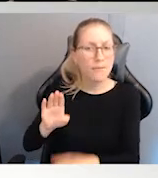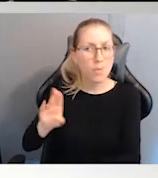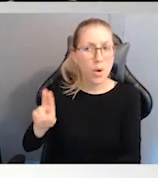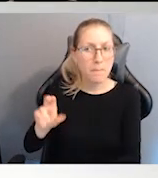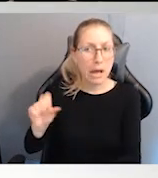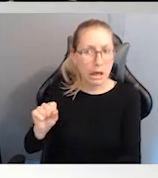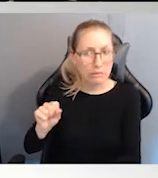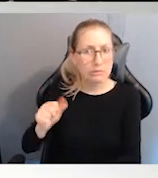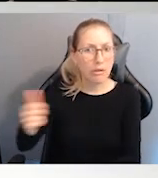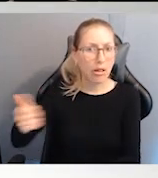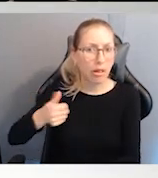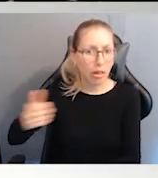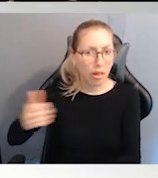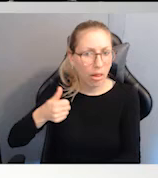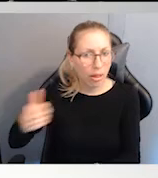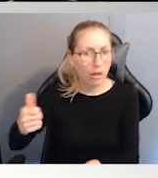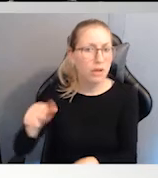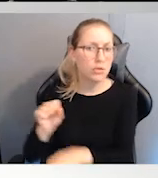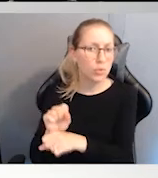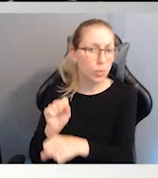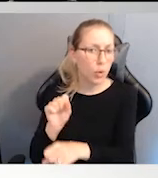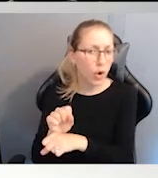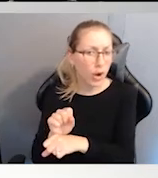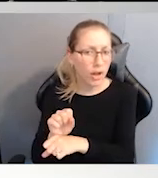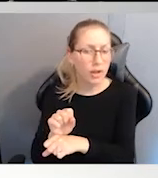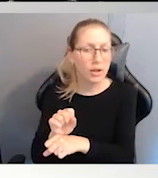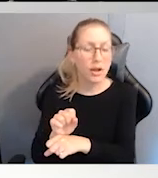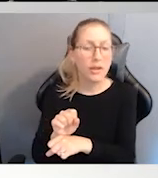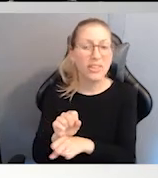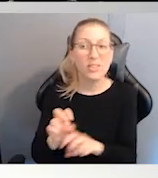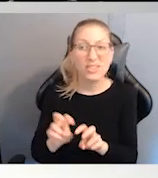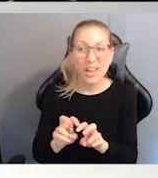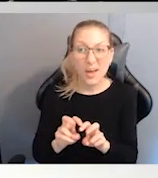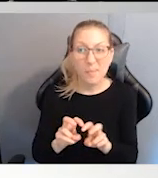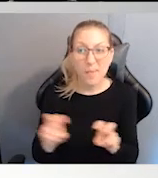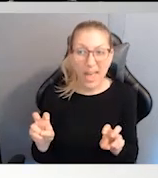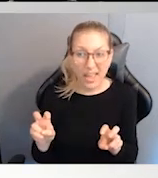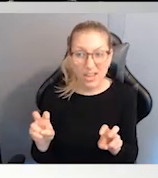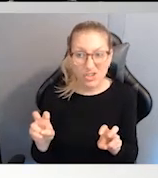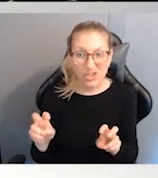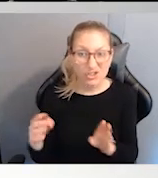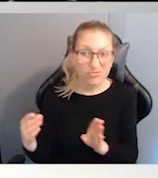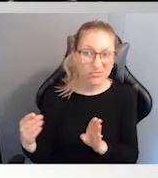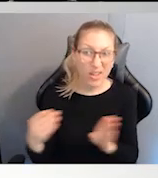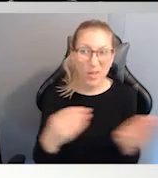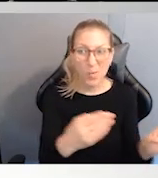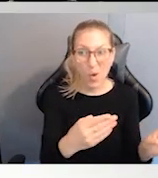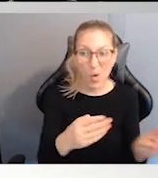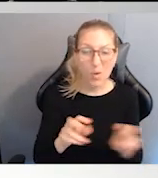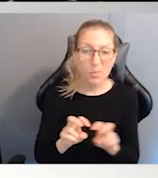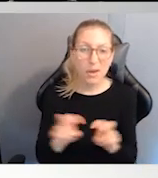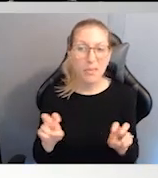and I noticed that there was a bench on the other side, but not mine. So